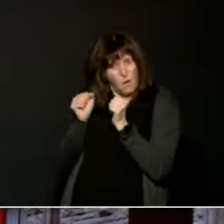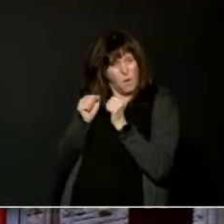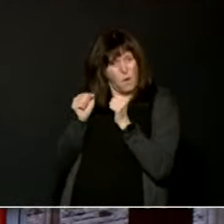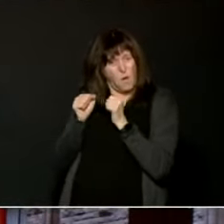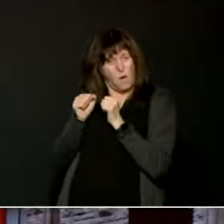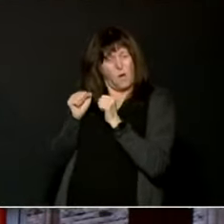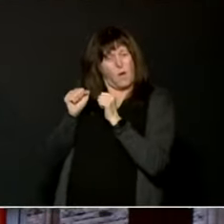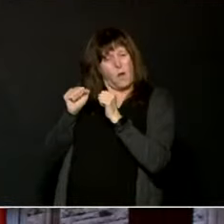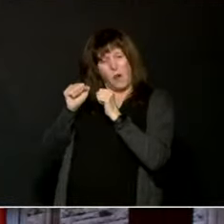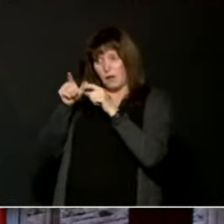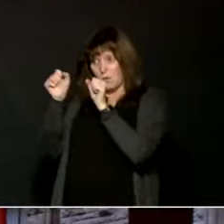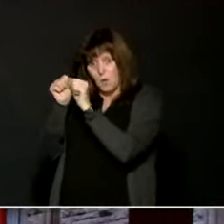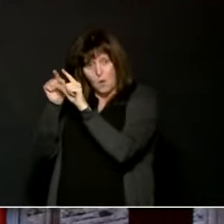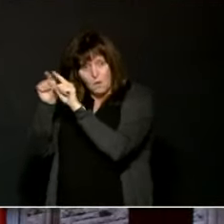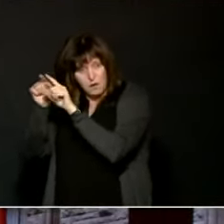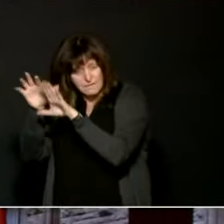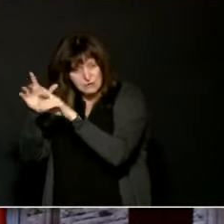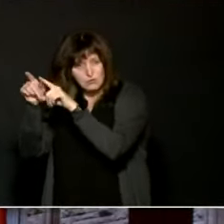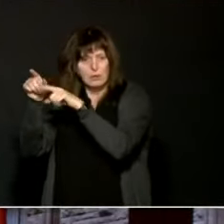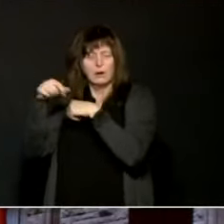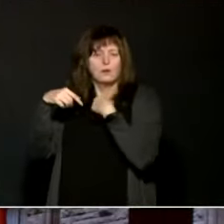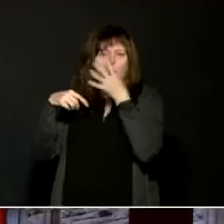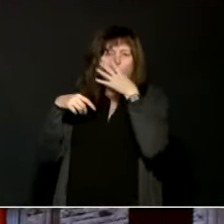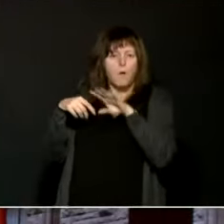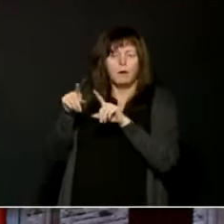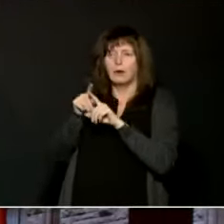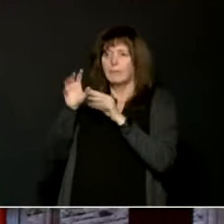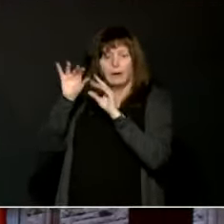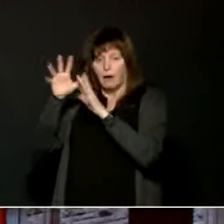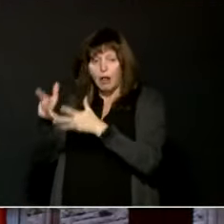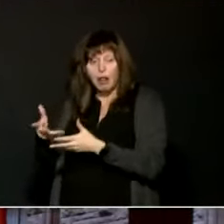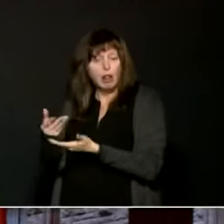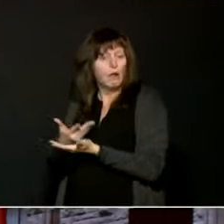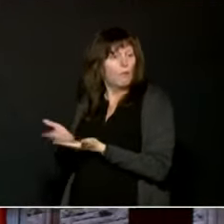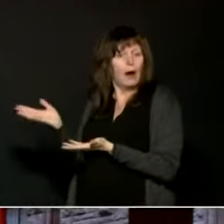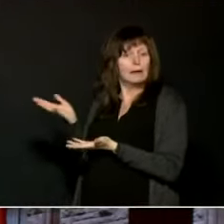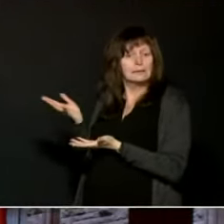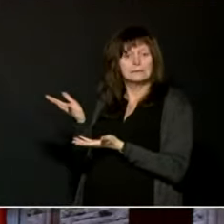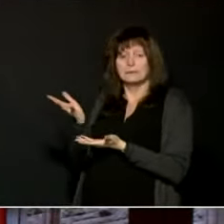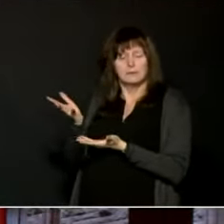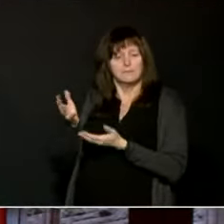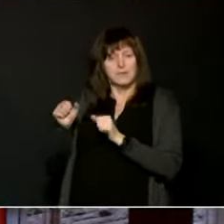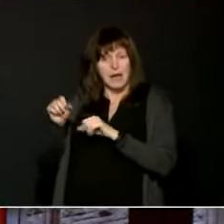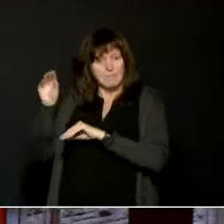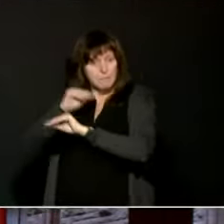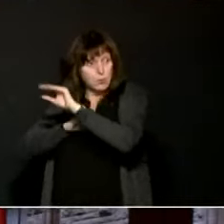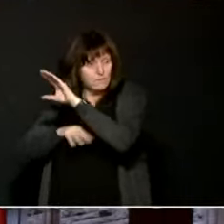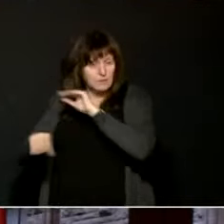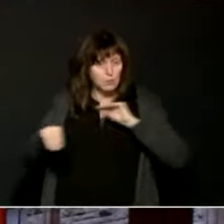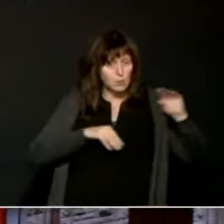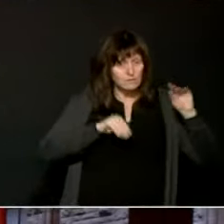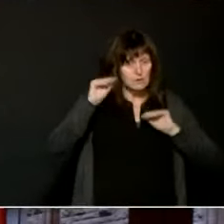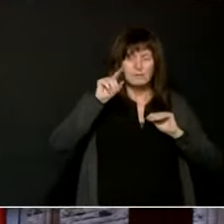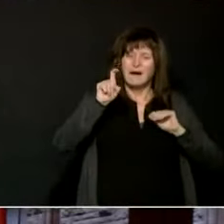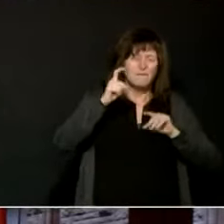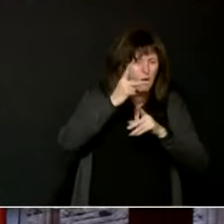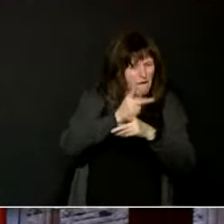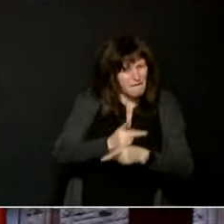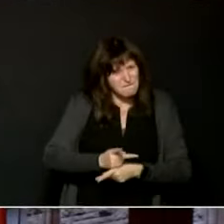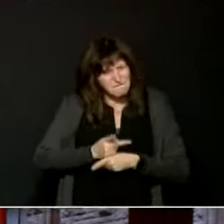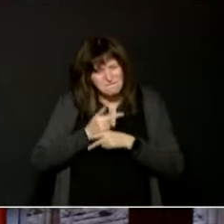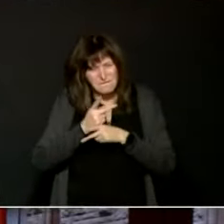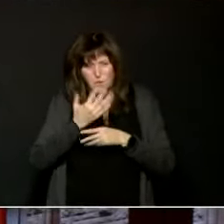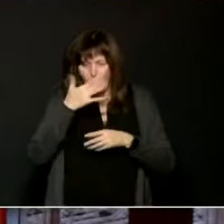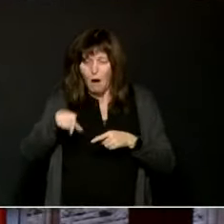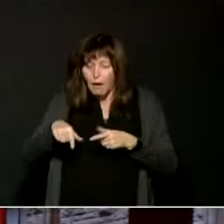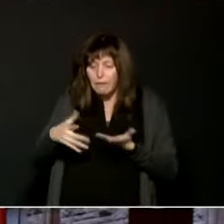lose vaccines. So we can move it around, but we can't be too casual because we'd hate to waste vaccine. We don't want to waste vaccine. So we're